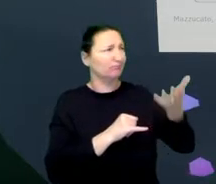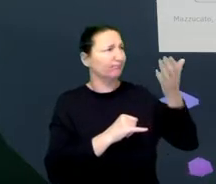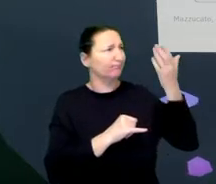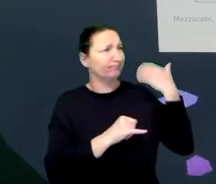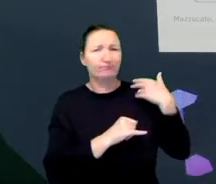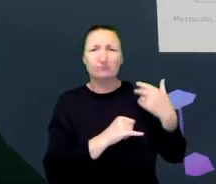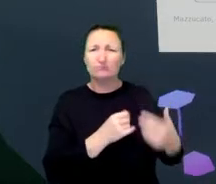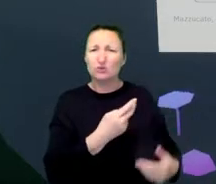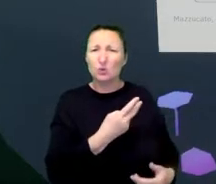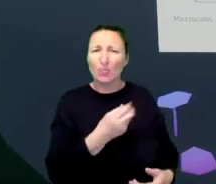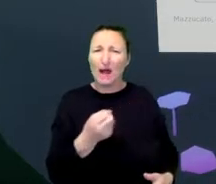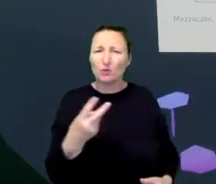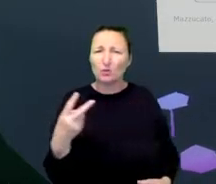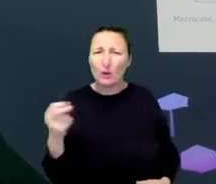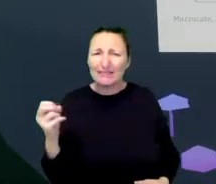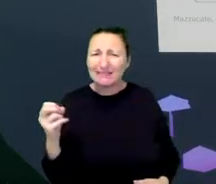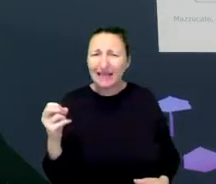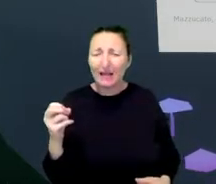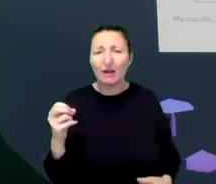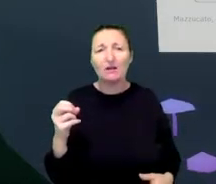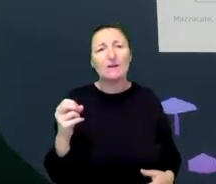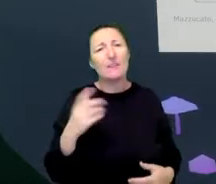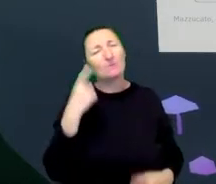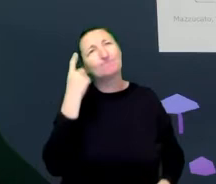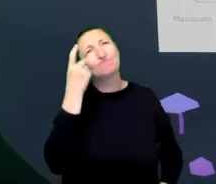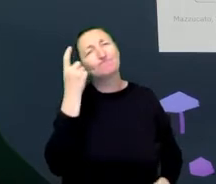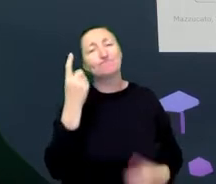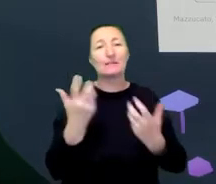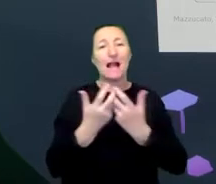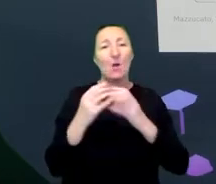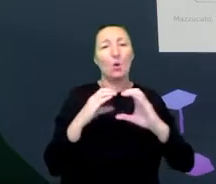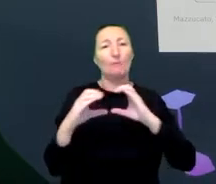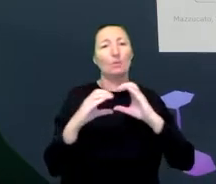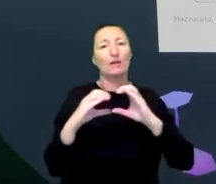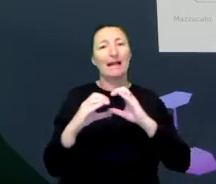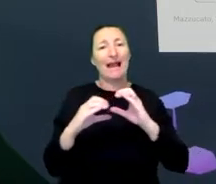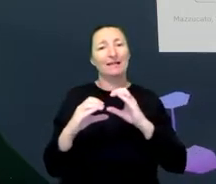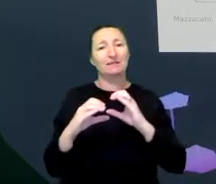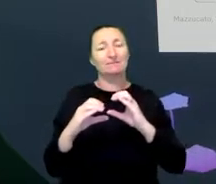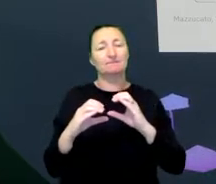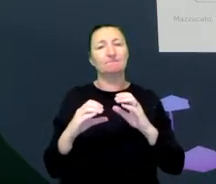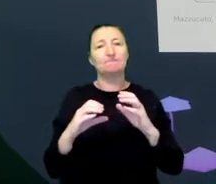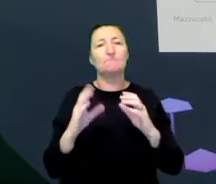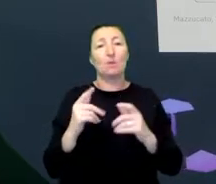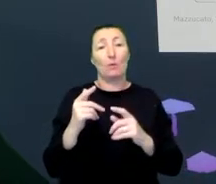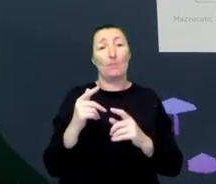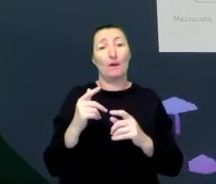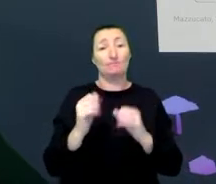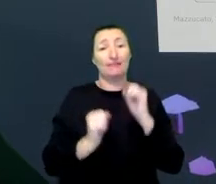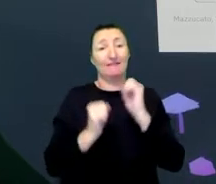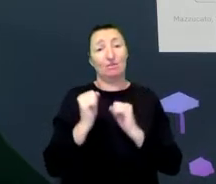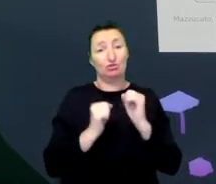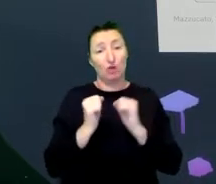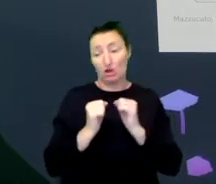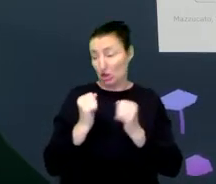I think, thinking about ways of communicating the back end infrastructures that artists working